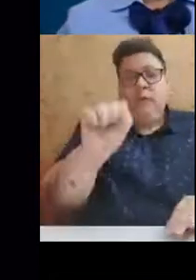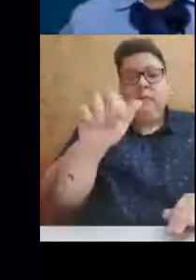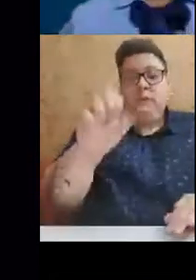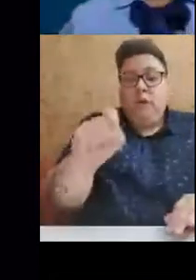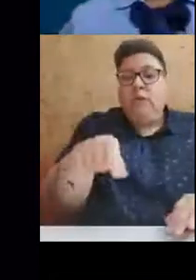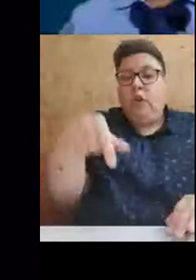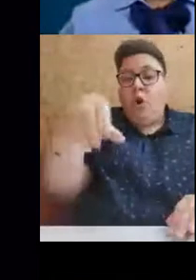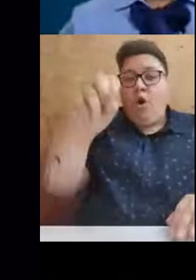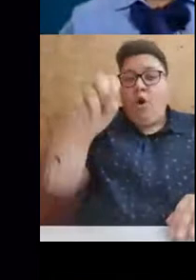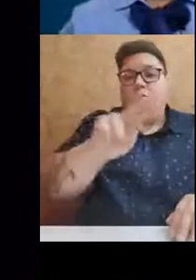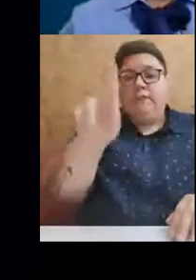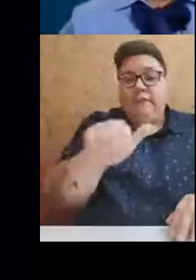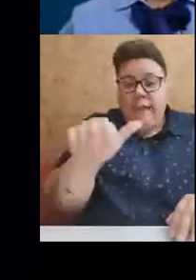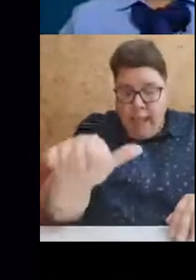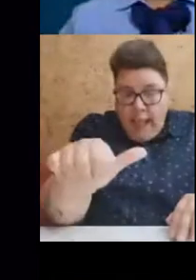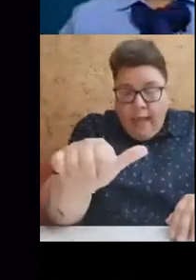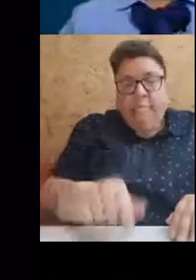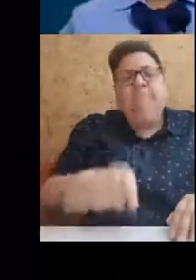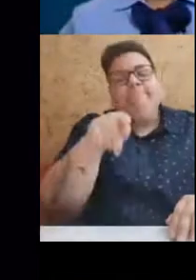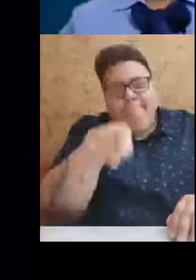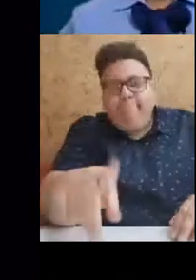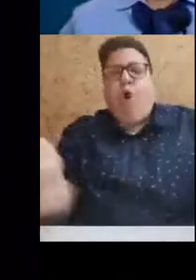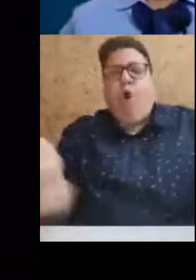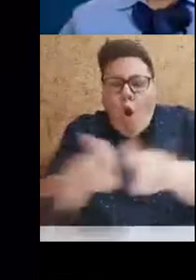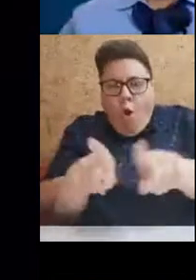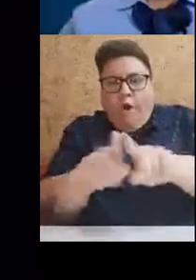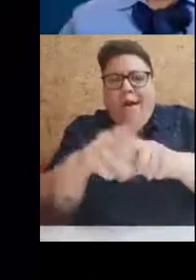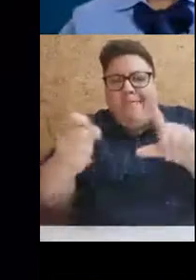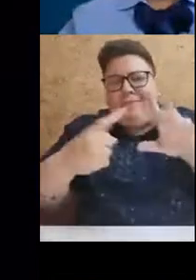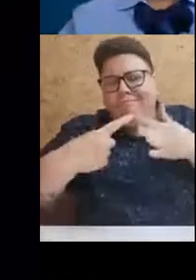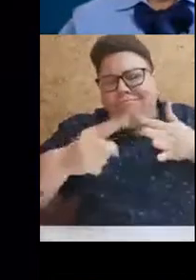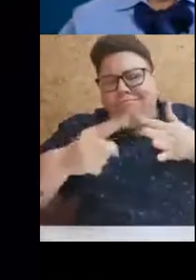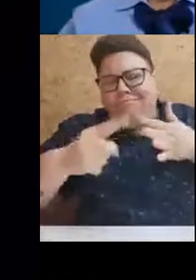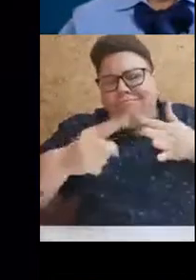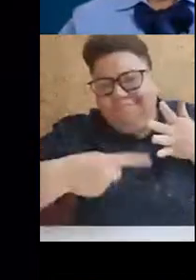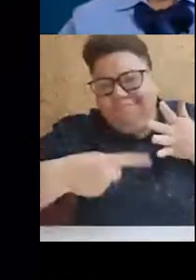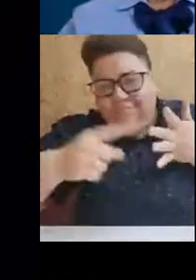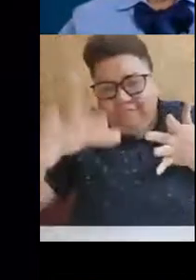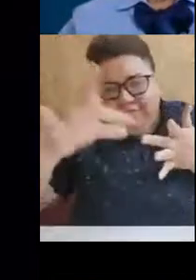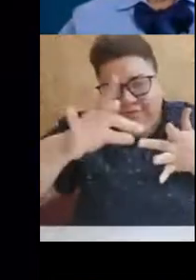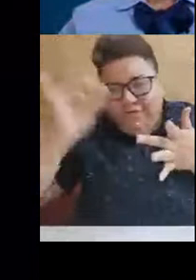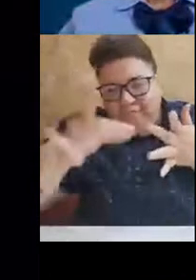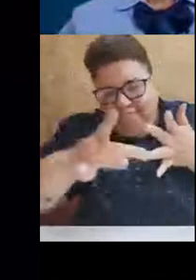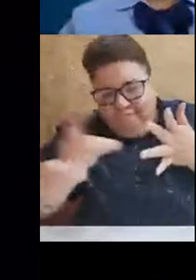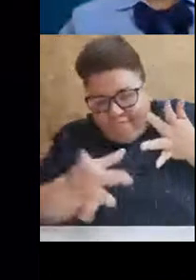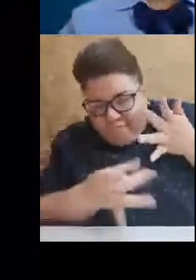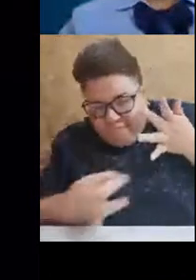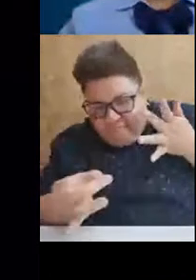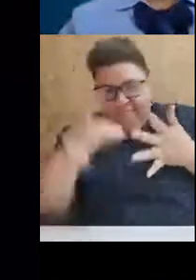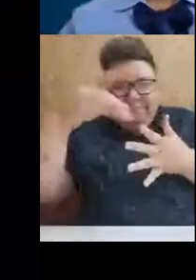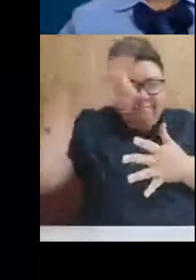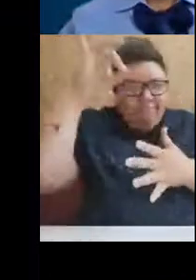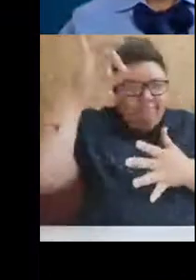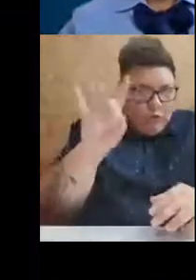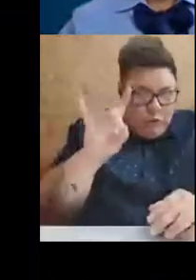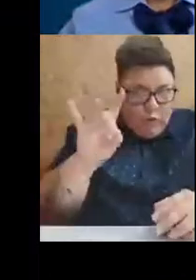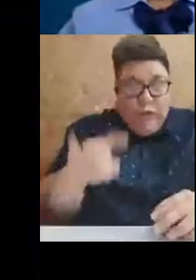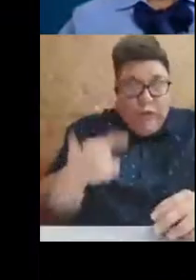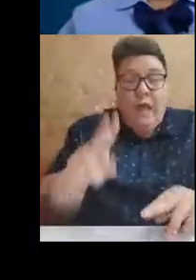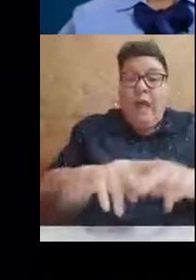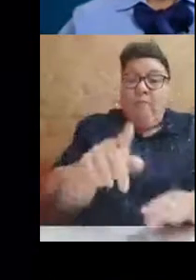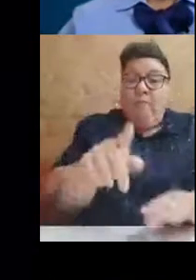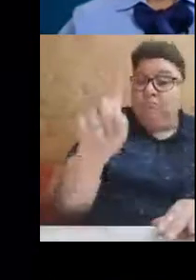www.sars.gov.za, there's also quite a few functions, but specifically, if you go and click on online